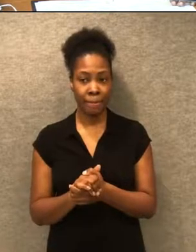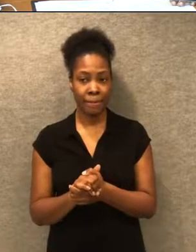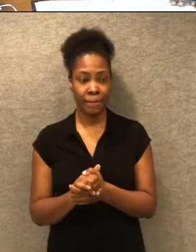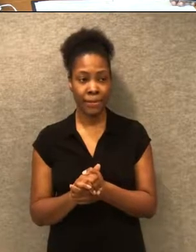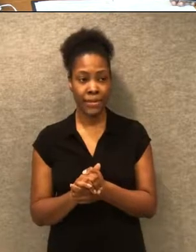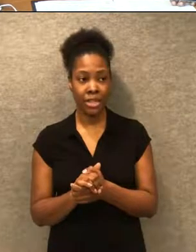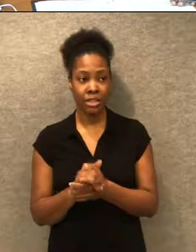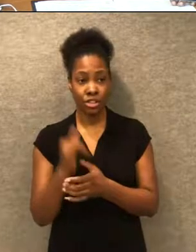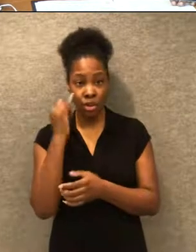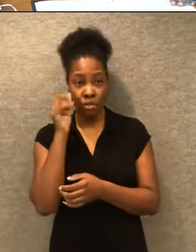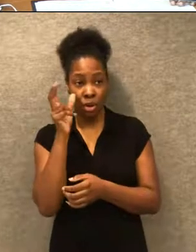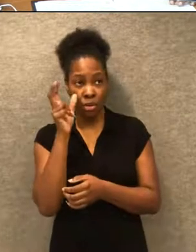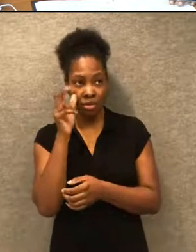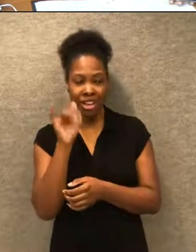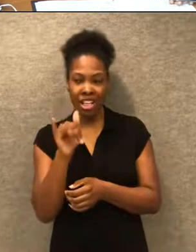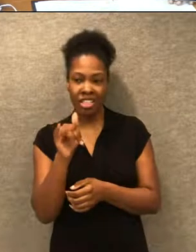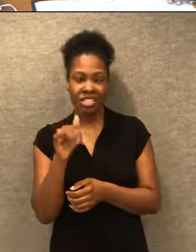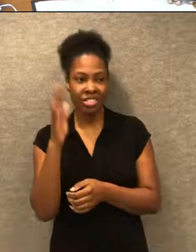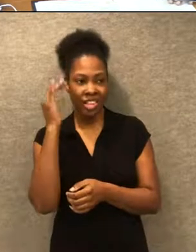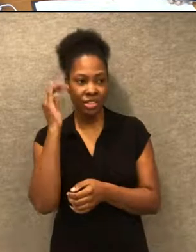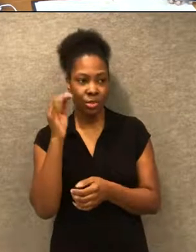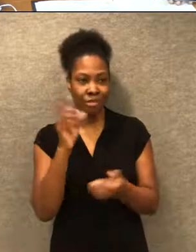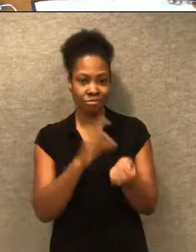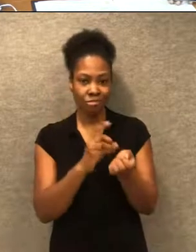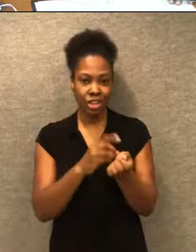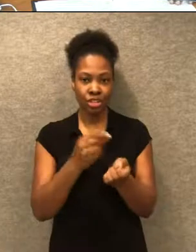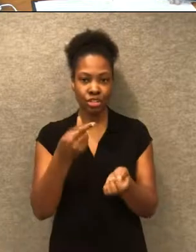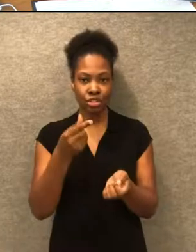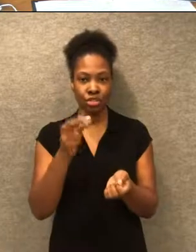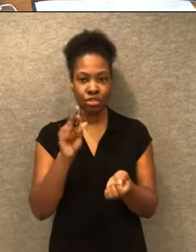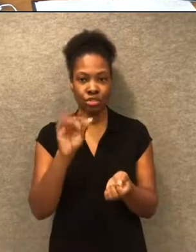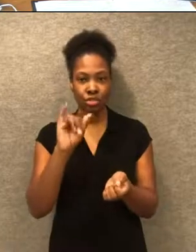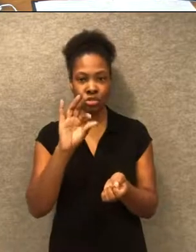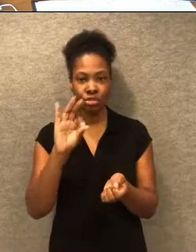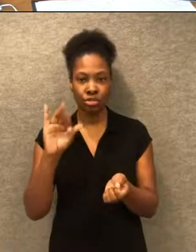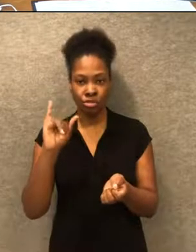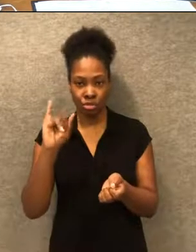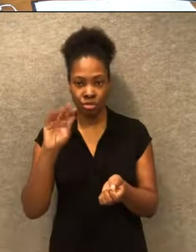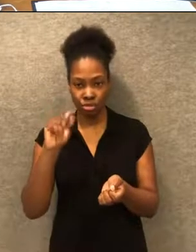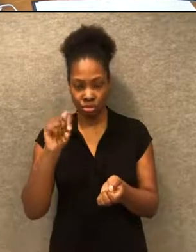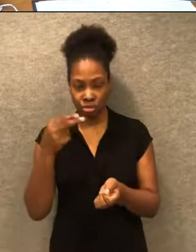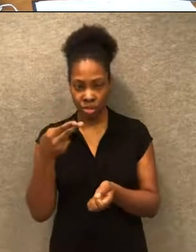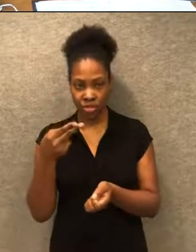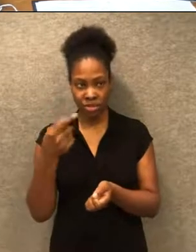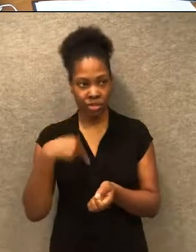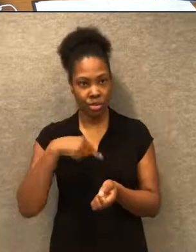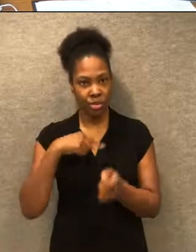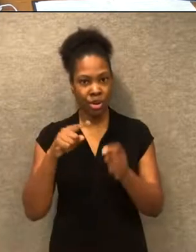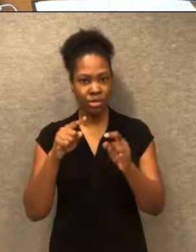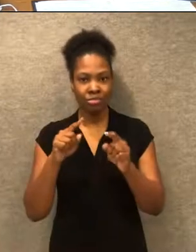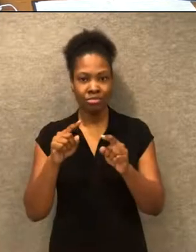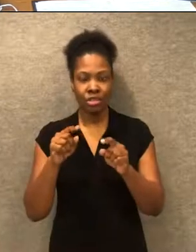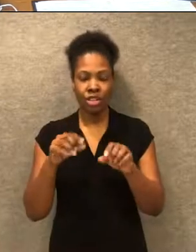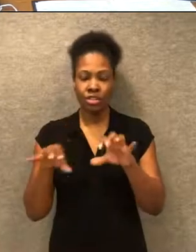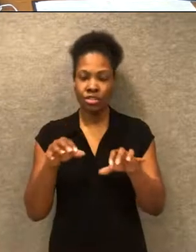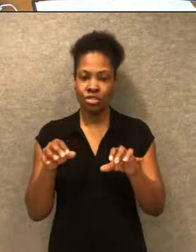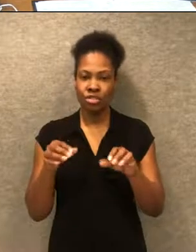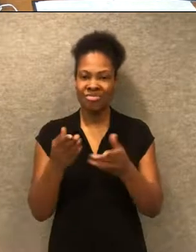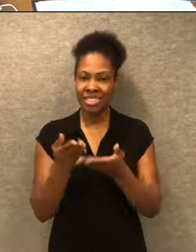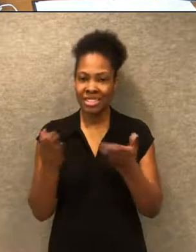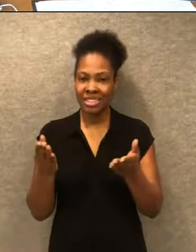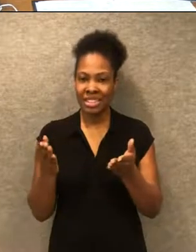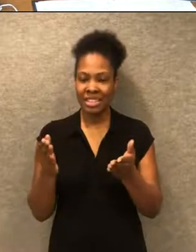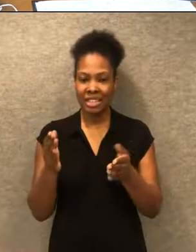Griffin, our Director of Health and Human Services, along with our health, that's why we're doing things very gradually. What folks are